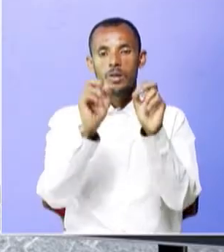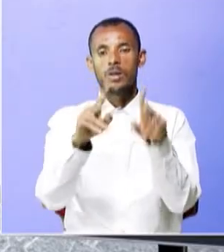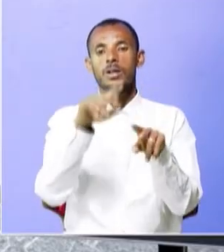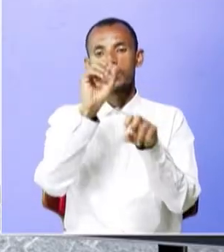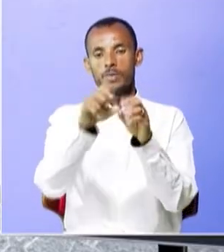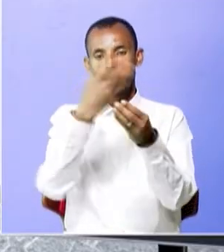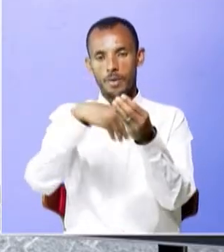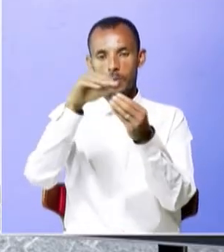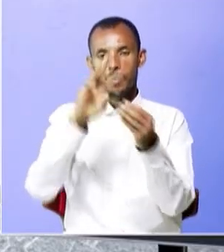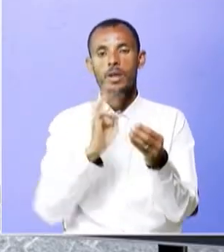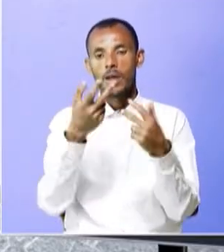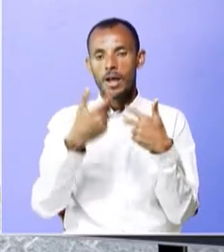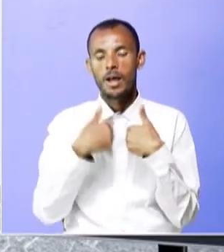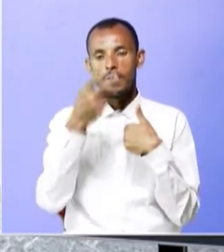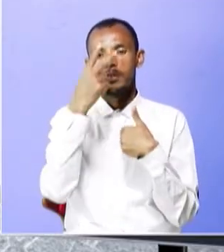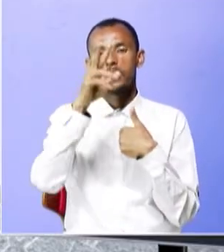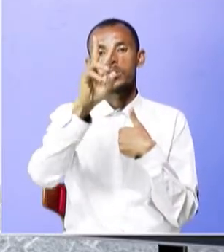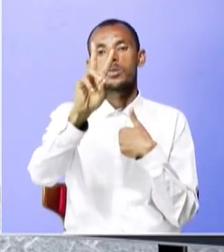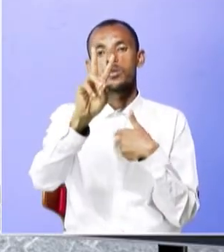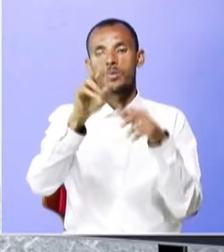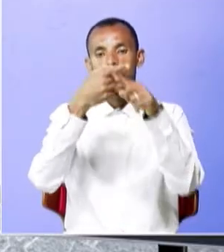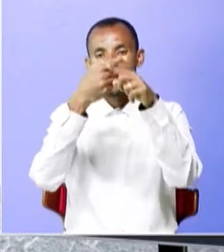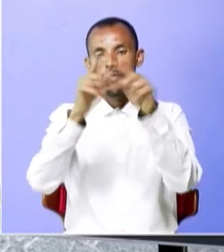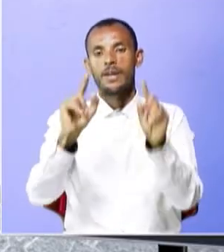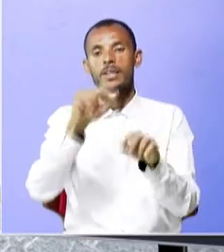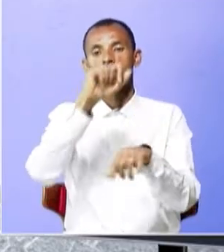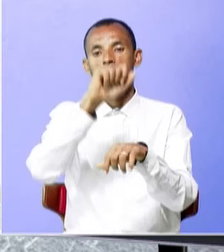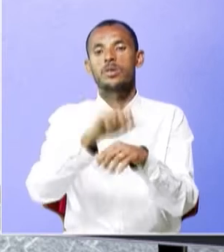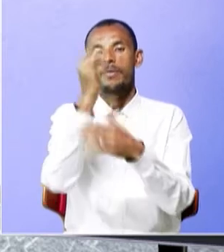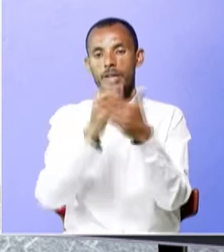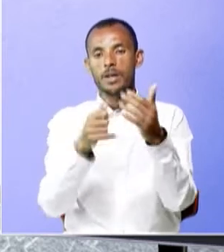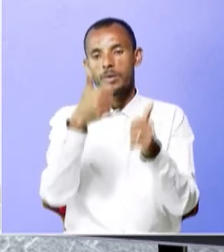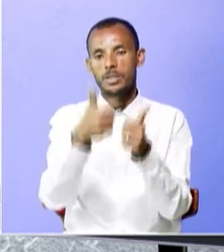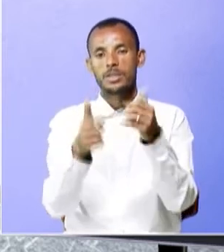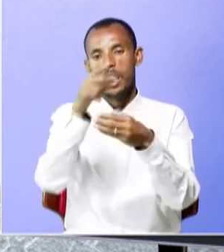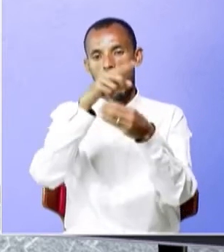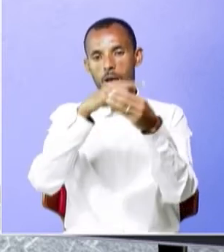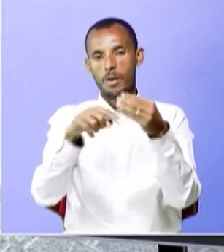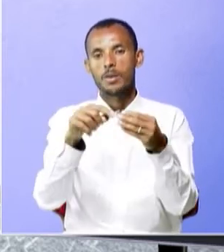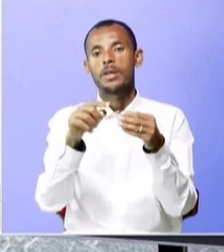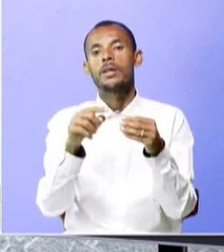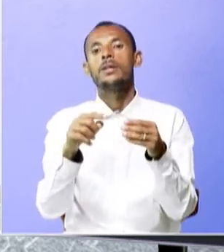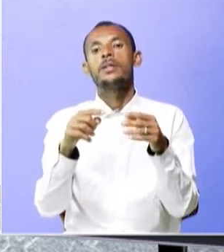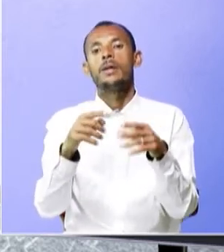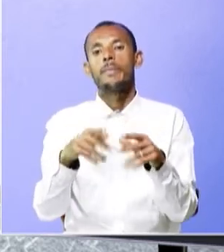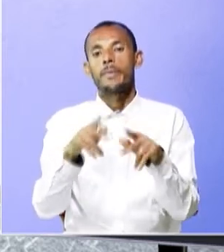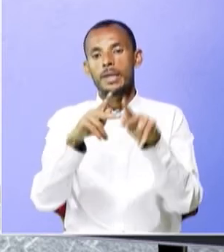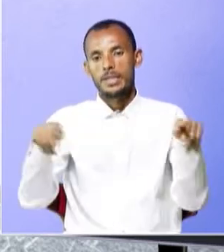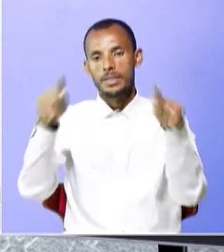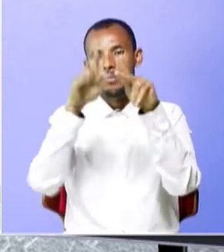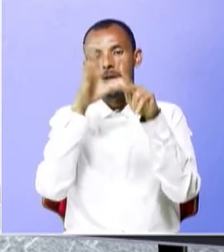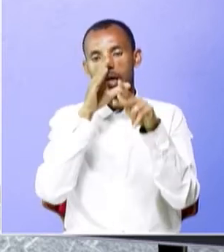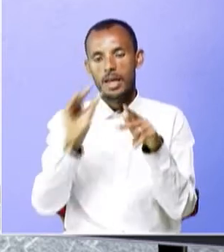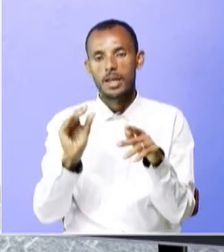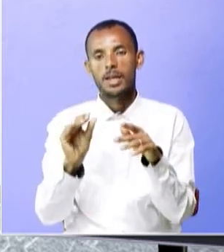So far we have seen two different solid figures which are about prism and cylinder, and there are some